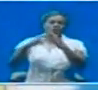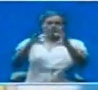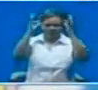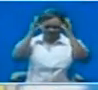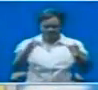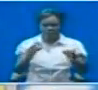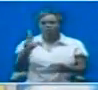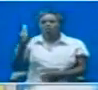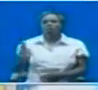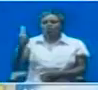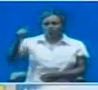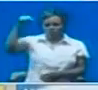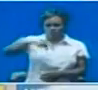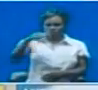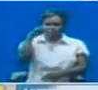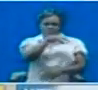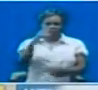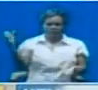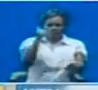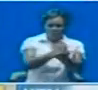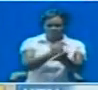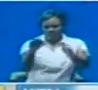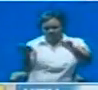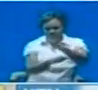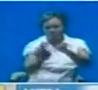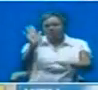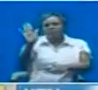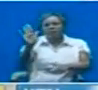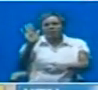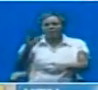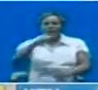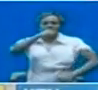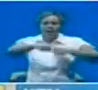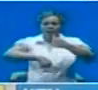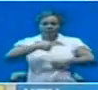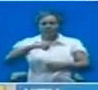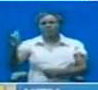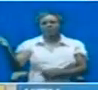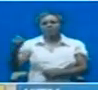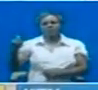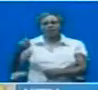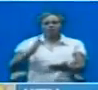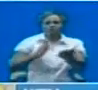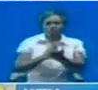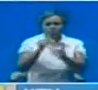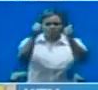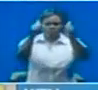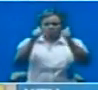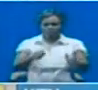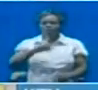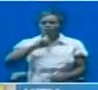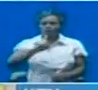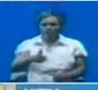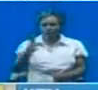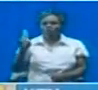Uhuru Kenyatta this evening appointed his deputy, William Ruto, as acting president. Now, through an executive order, Uhuru made